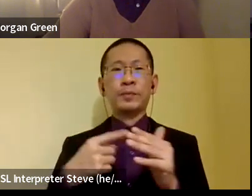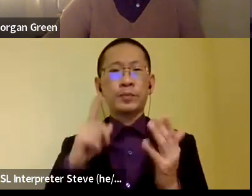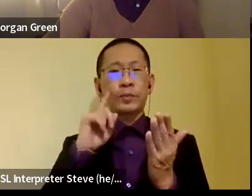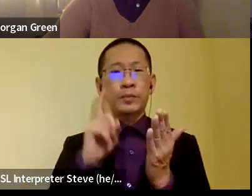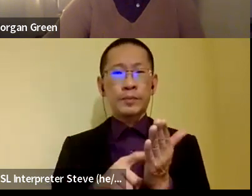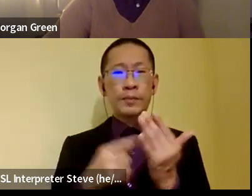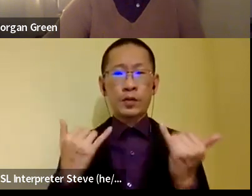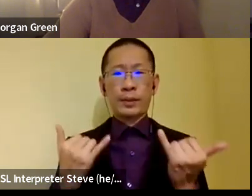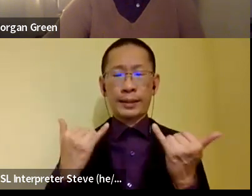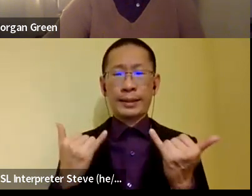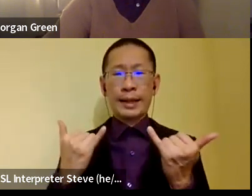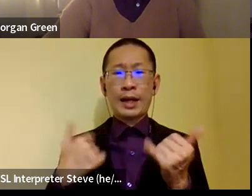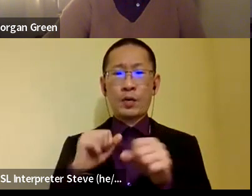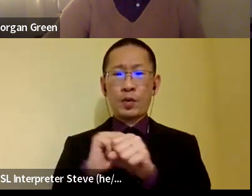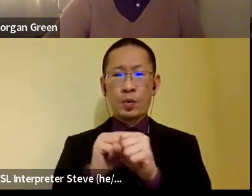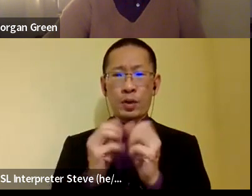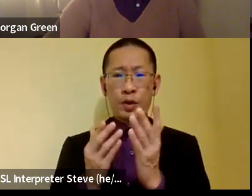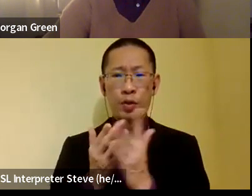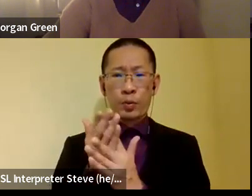actually right now that we're working through